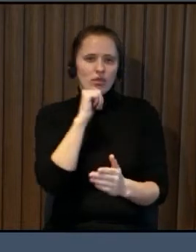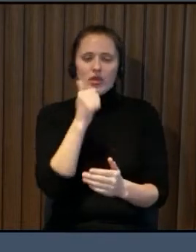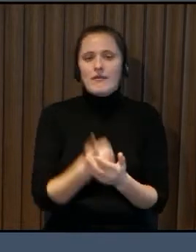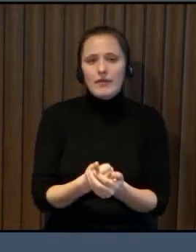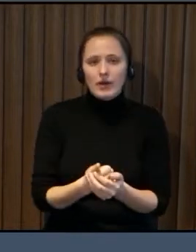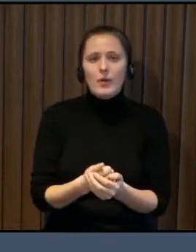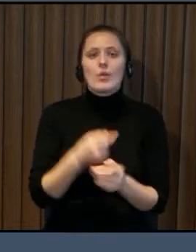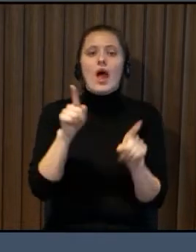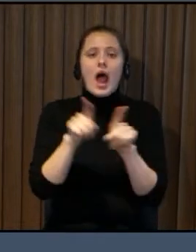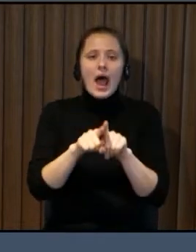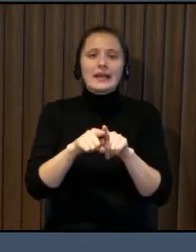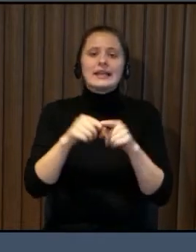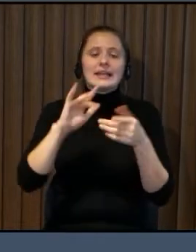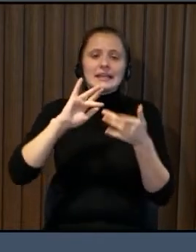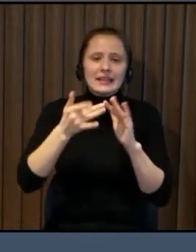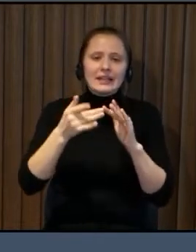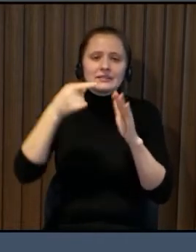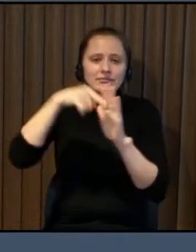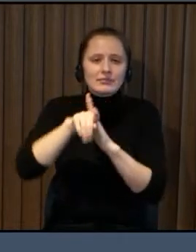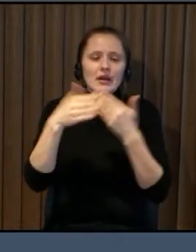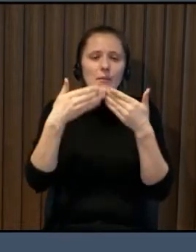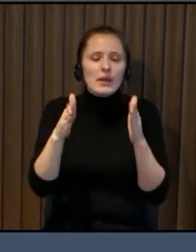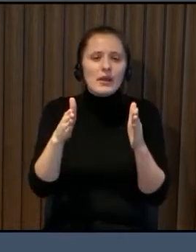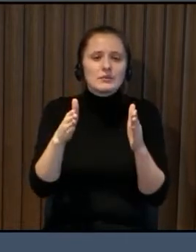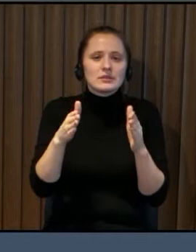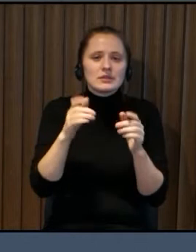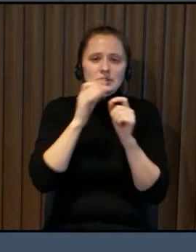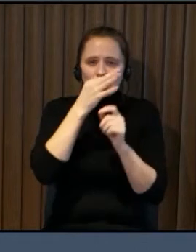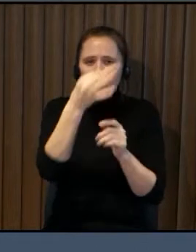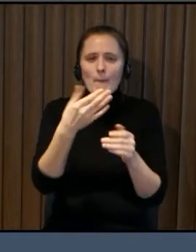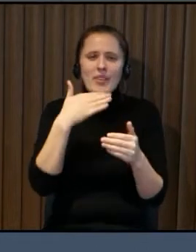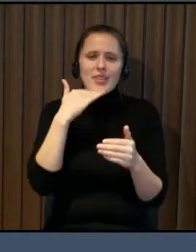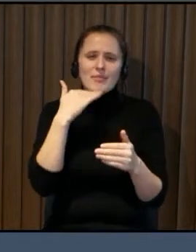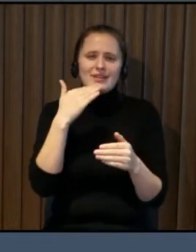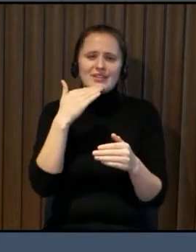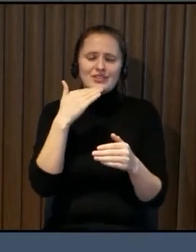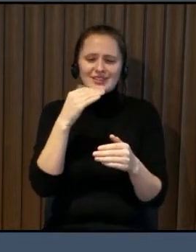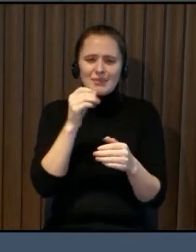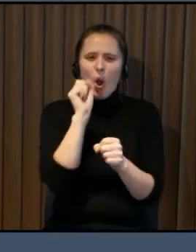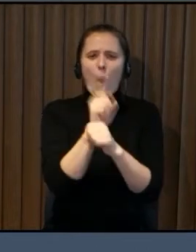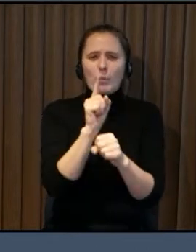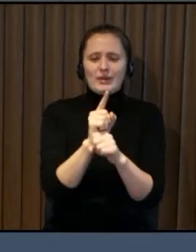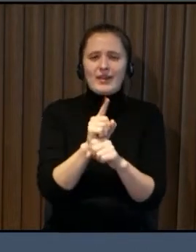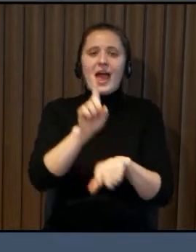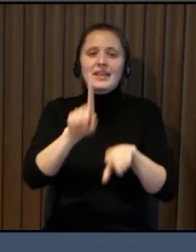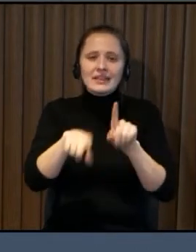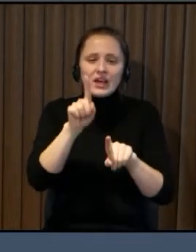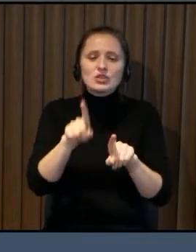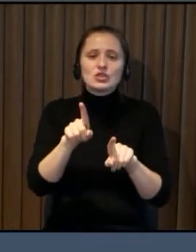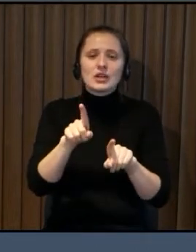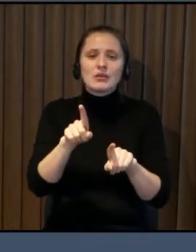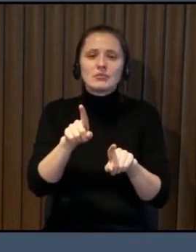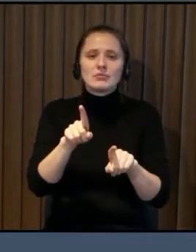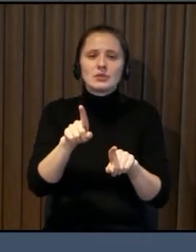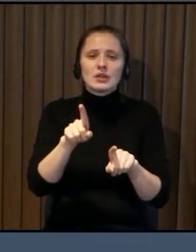it with one hand. But if you need to enter some new address, it's not possible. So that's why I don't like